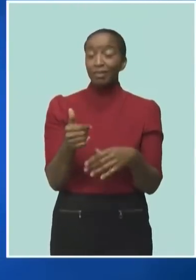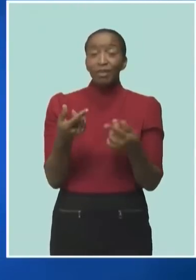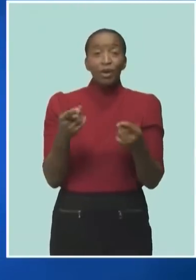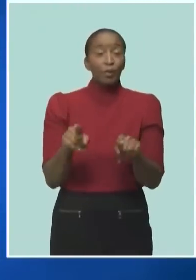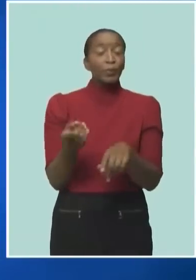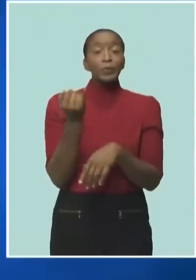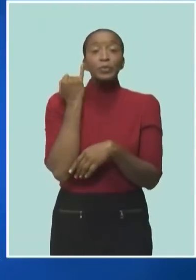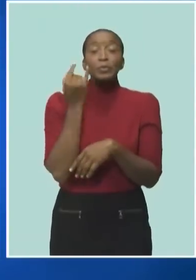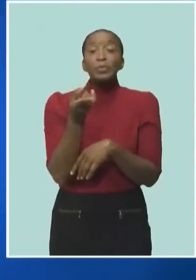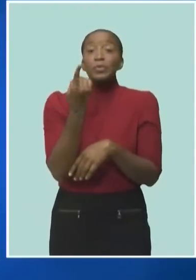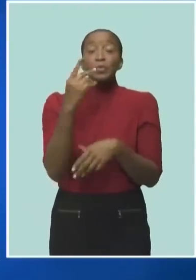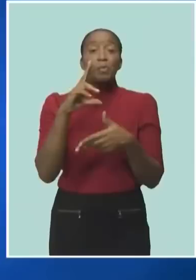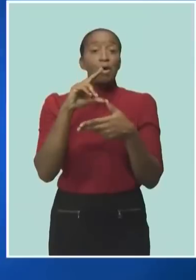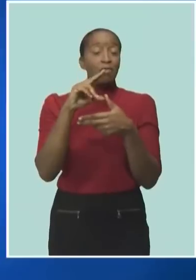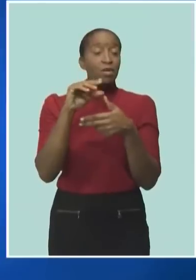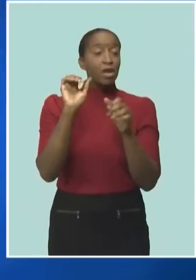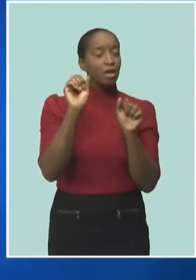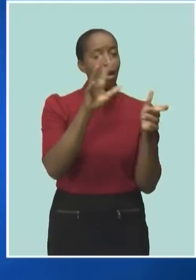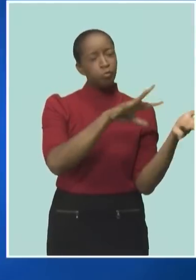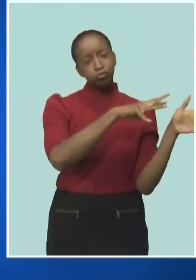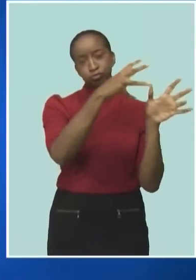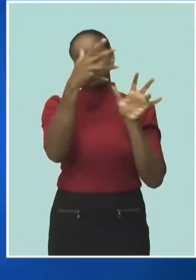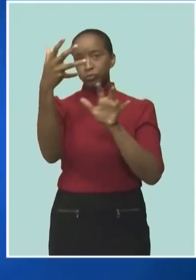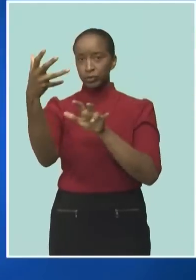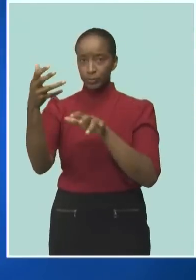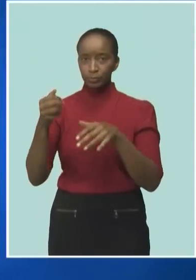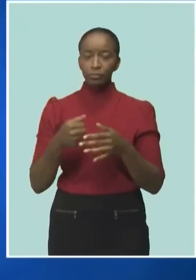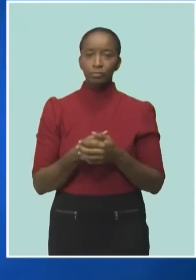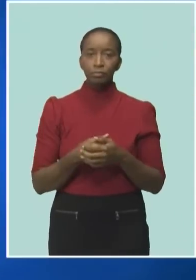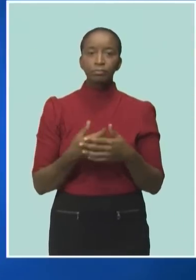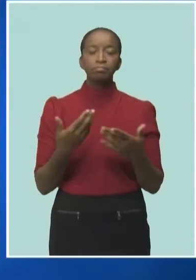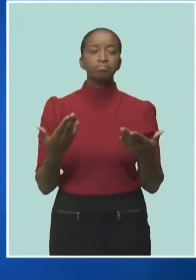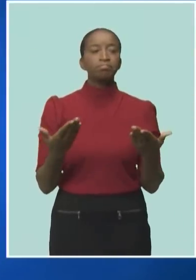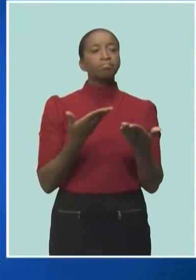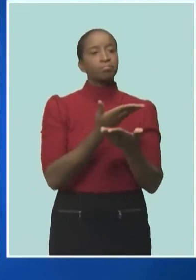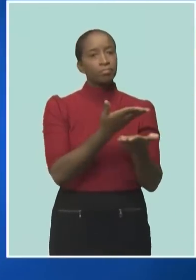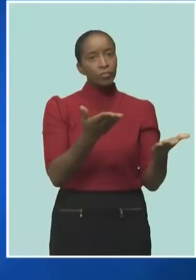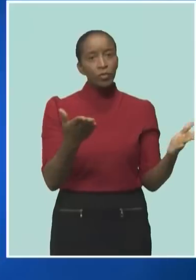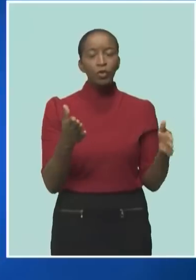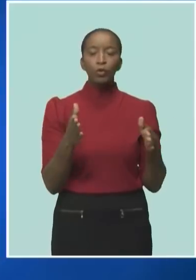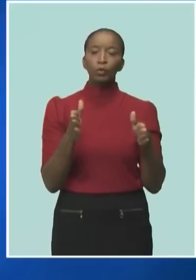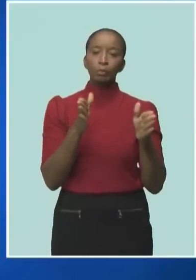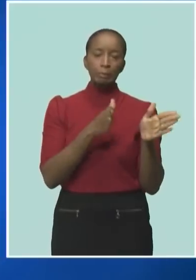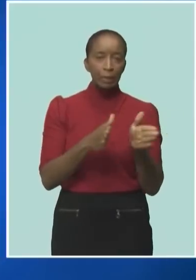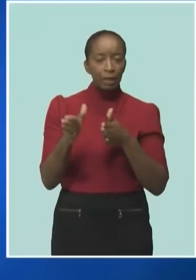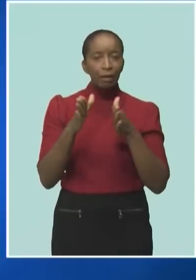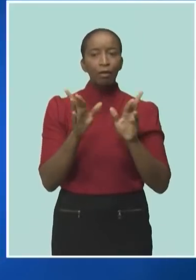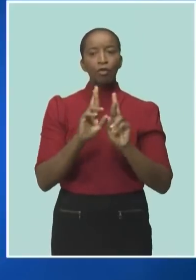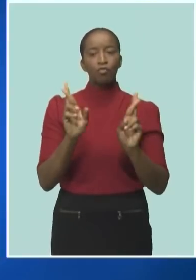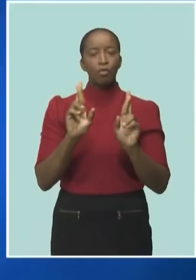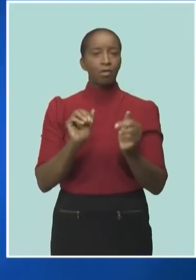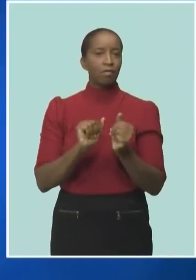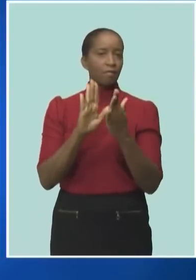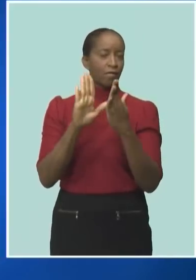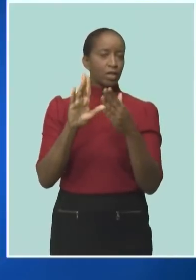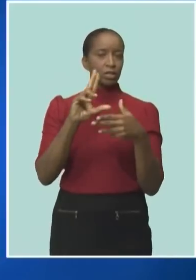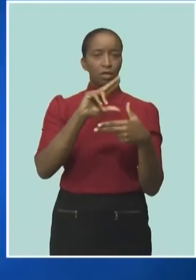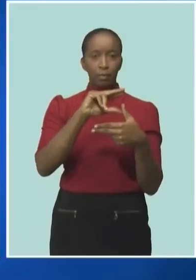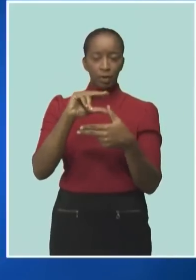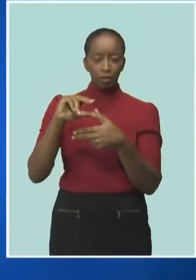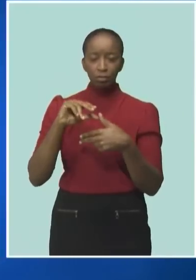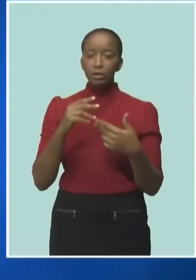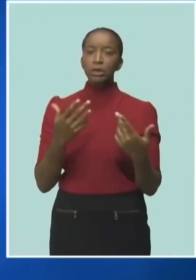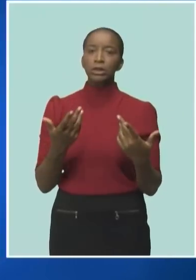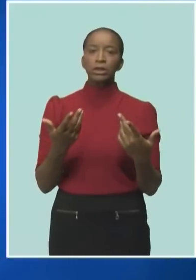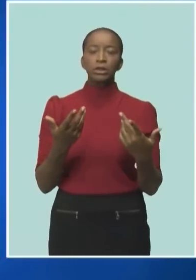whatever your choices for your financial and other preparation for the hurricane season, make it a formal choice among your